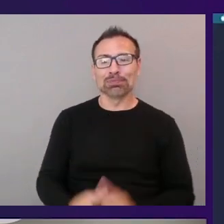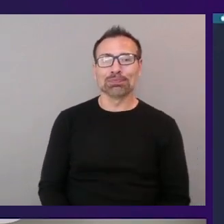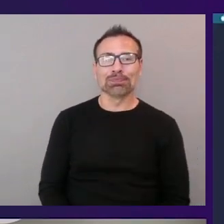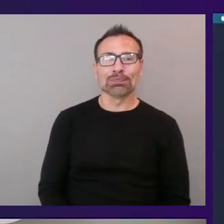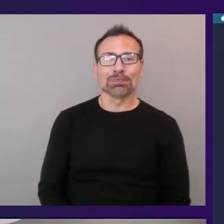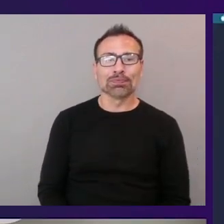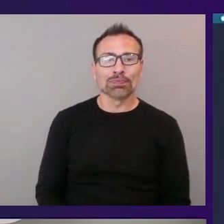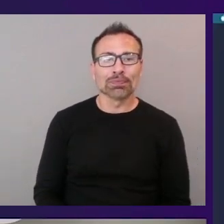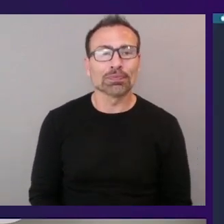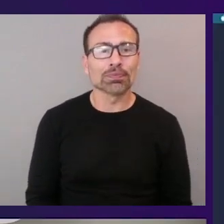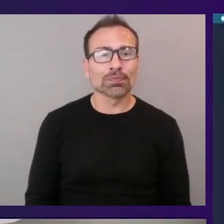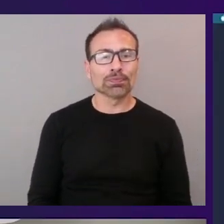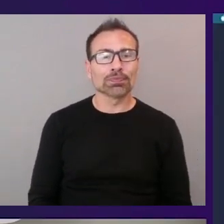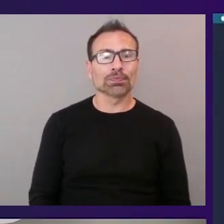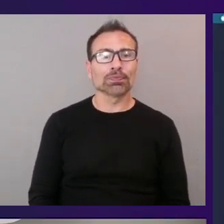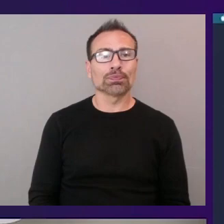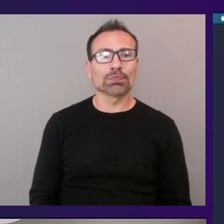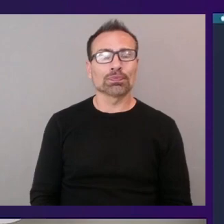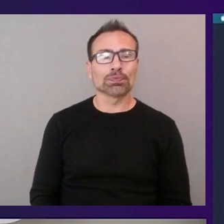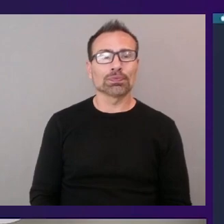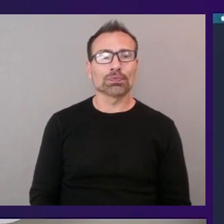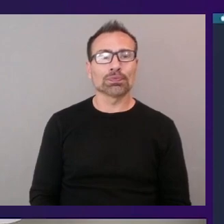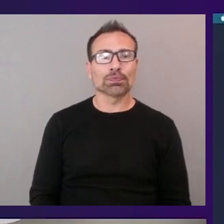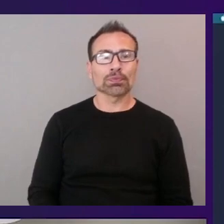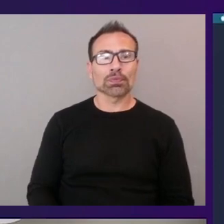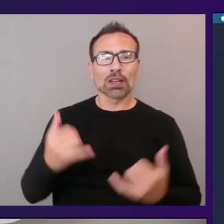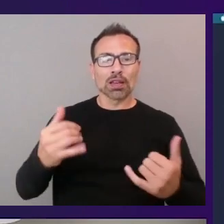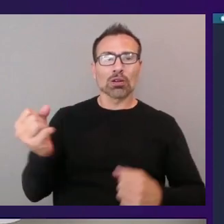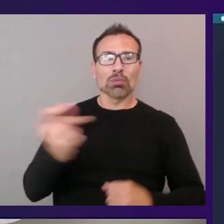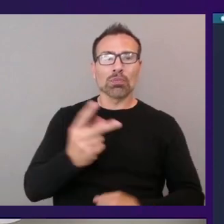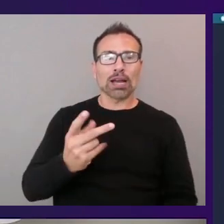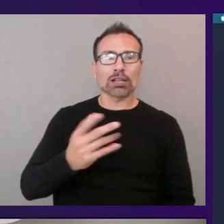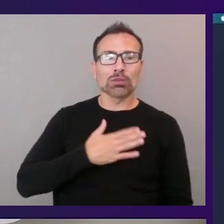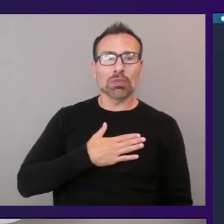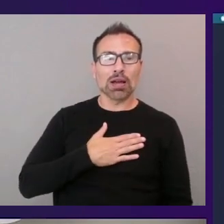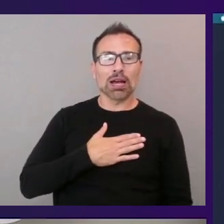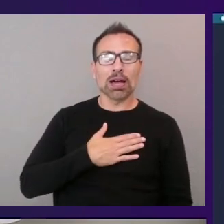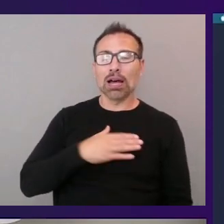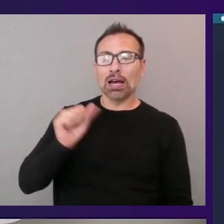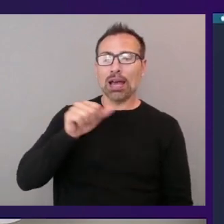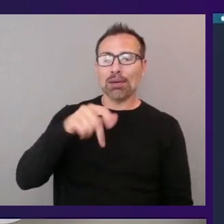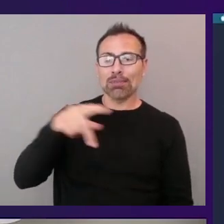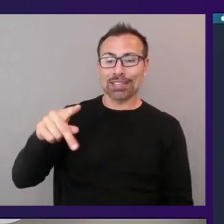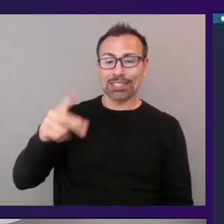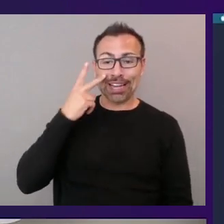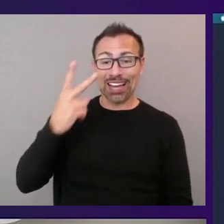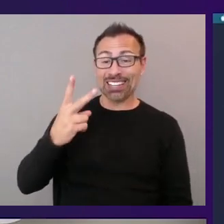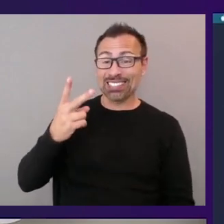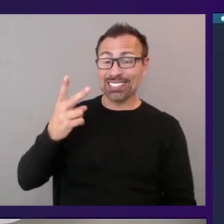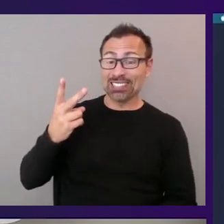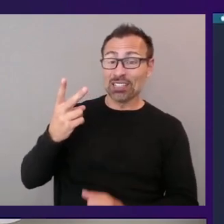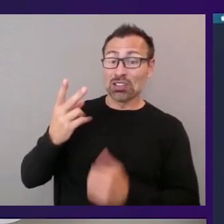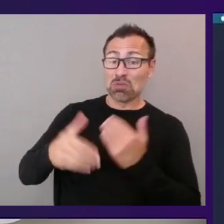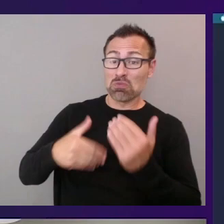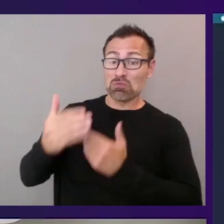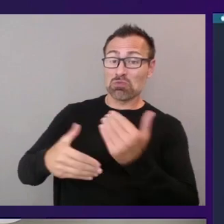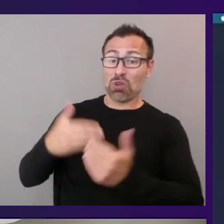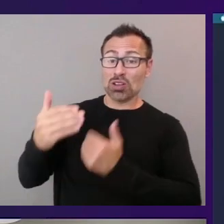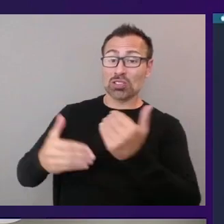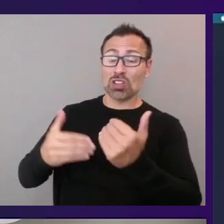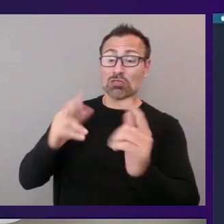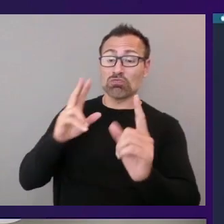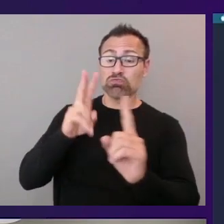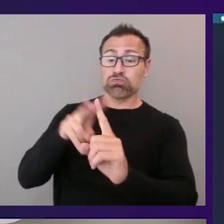If I flip back now in my application, we can see that it's gone through the process of the provisioning, then it